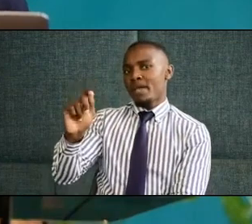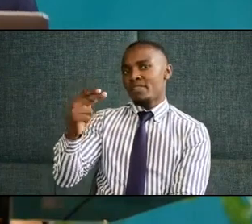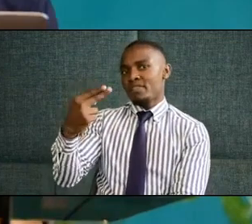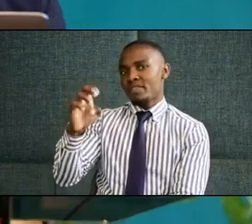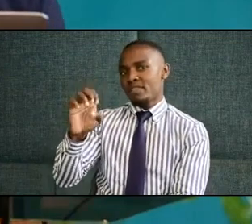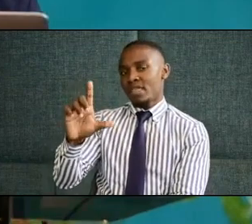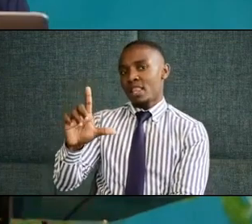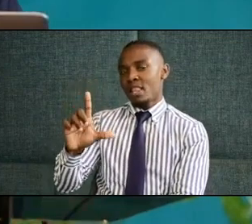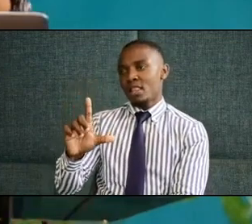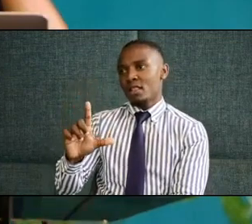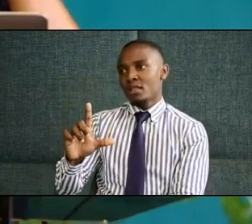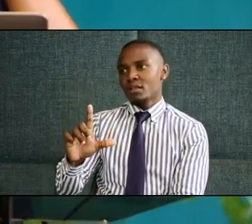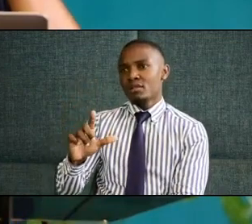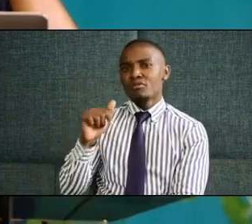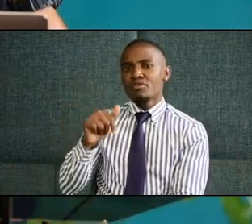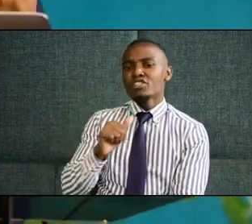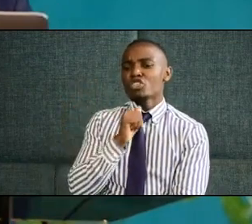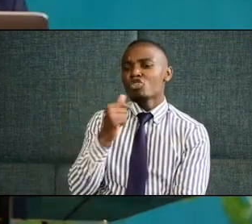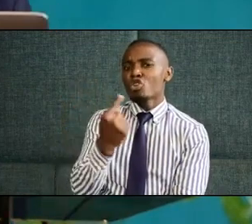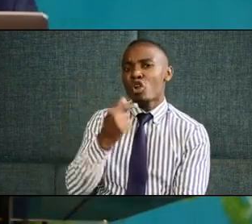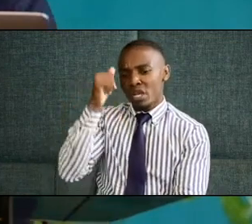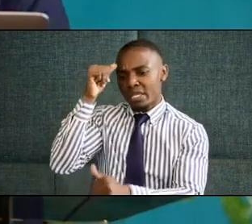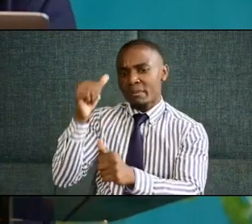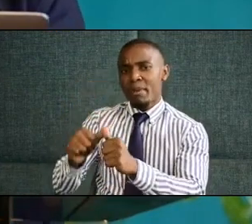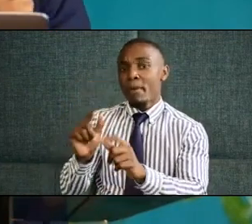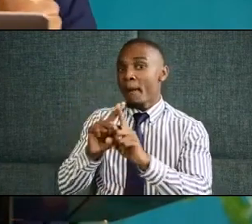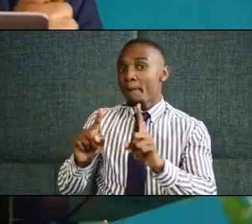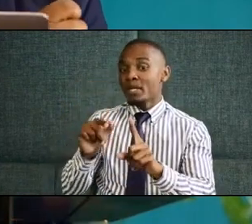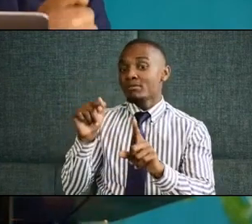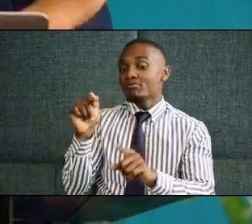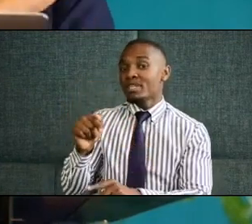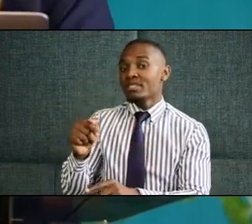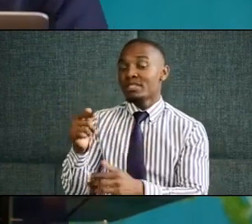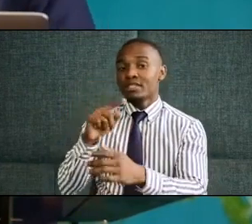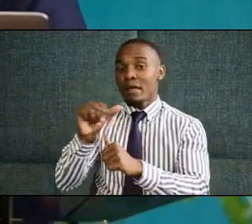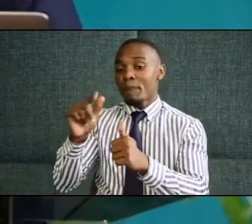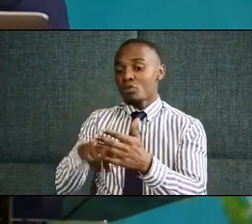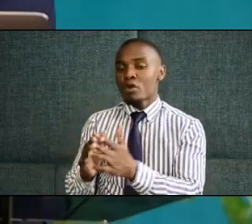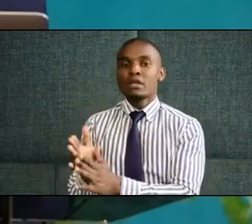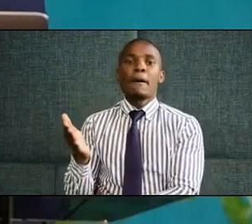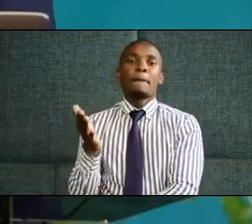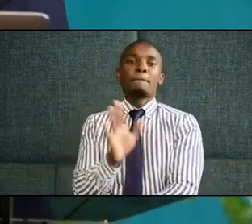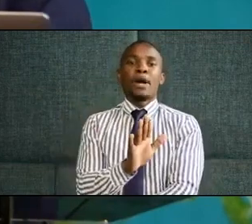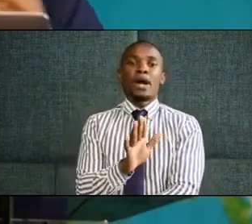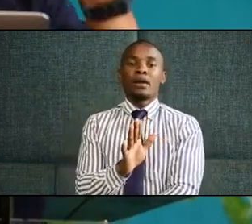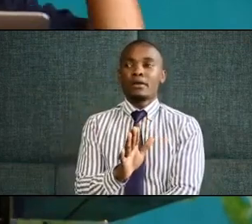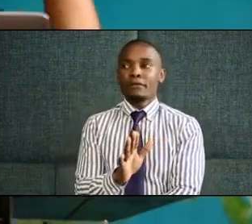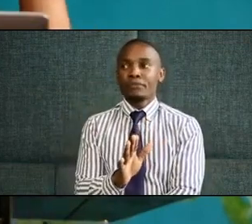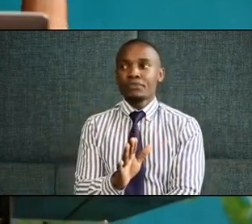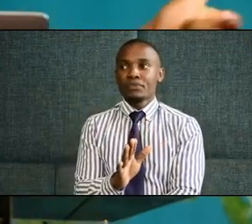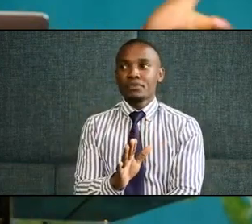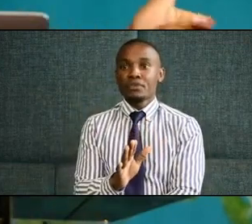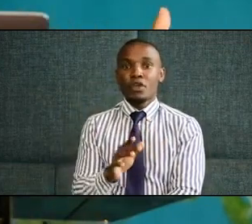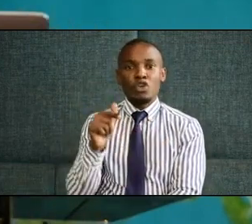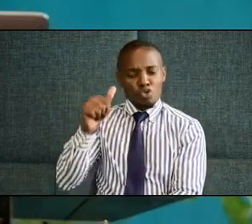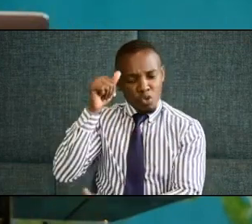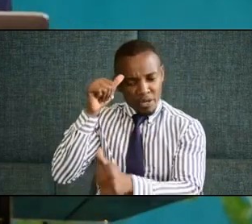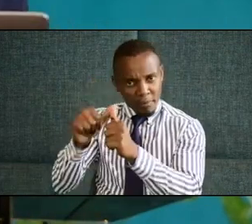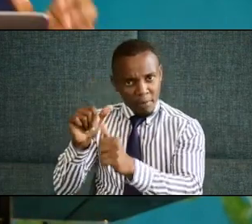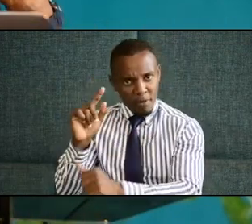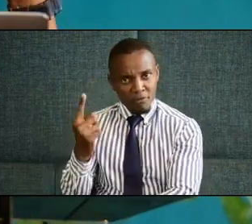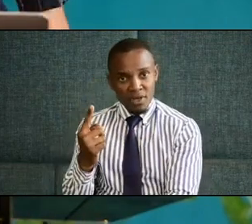have time on my hand. It's not just about remember. It's about return. Return. So you